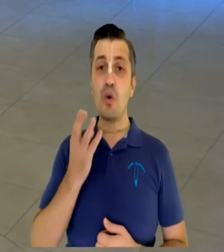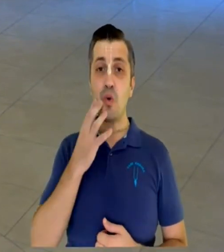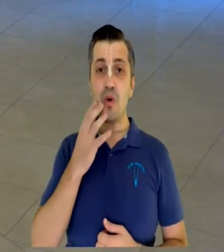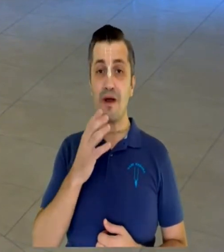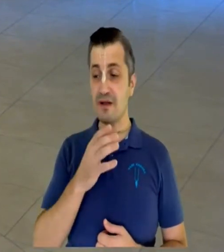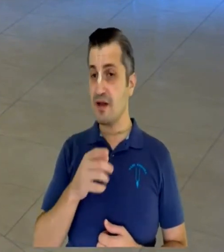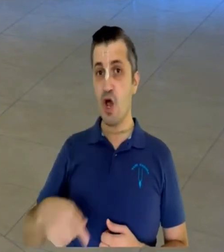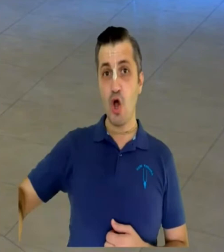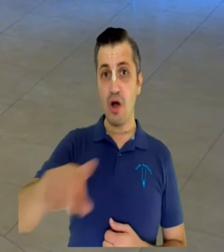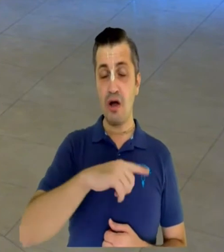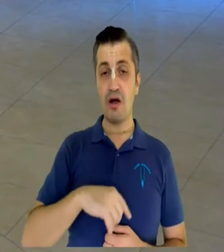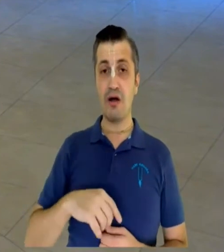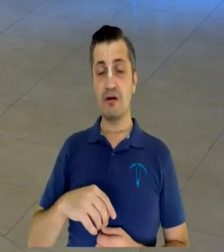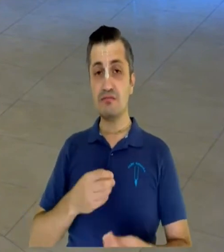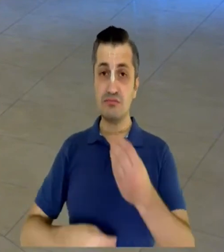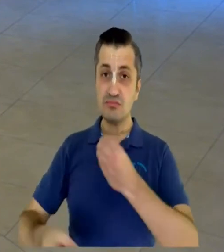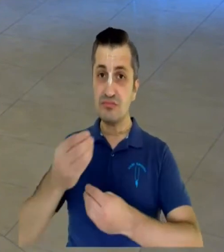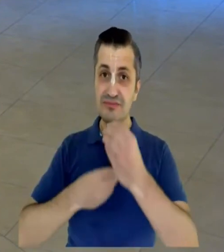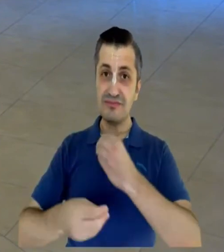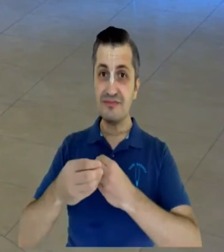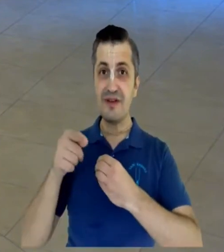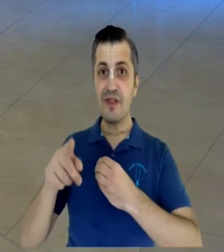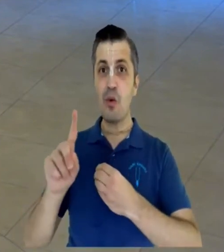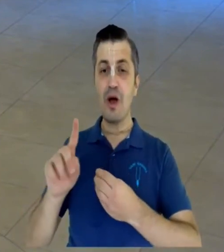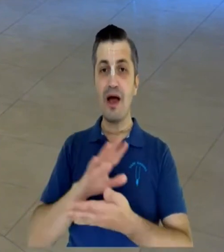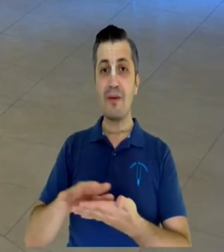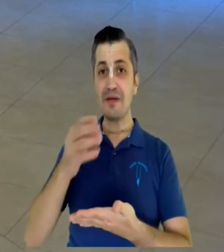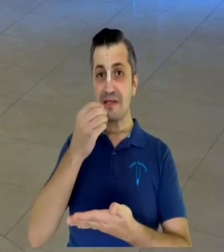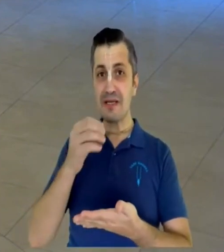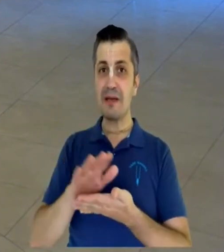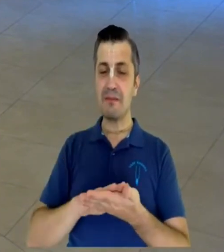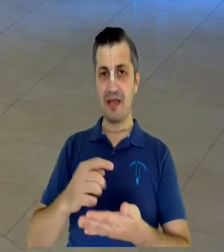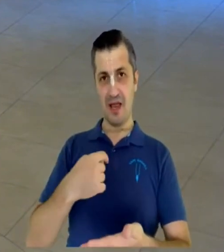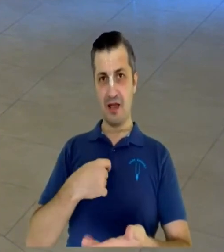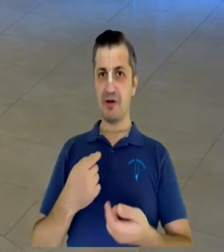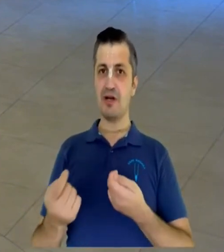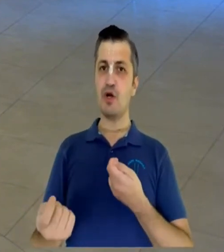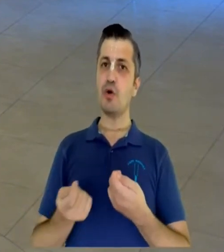prasadam, but we still have to become controlled as well. Yeah.